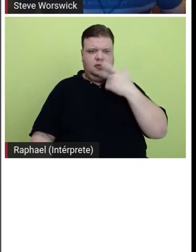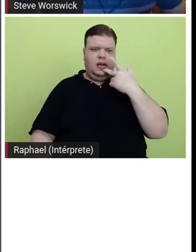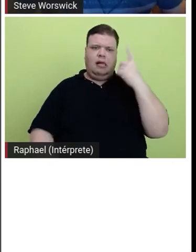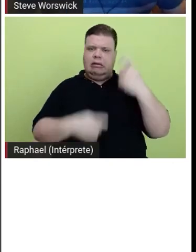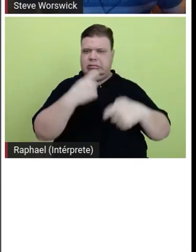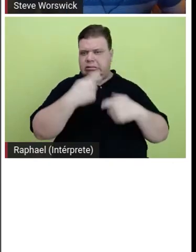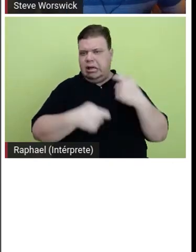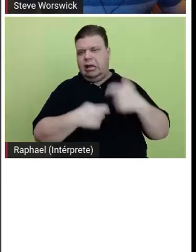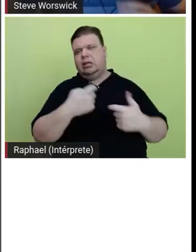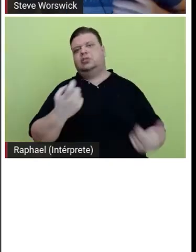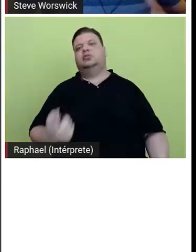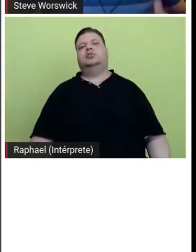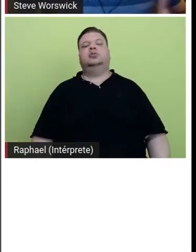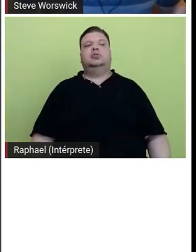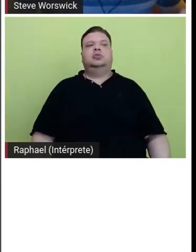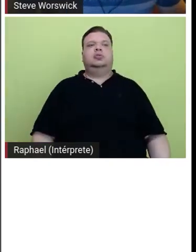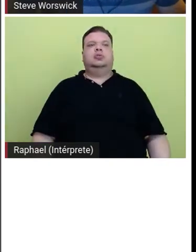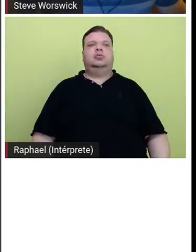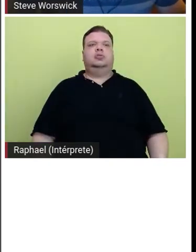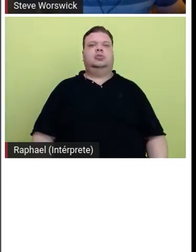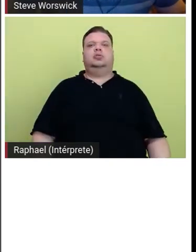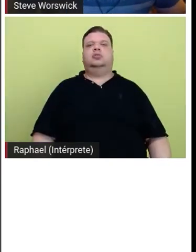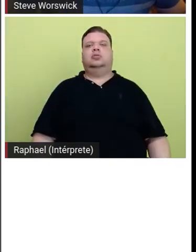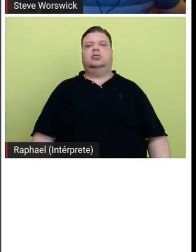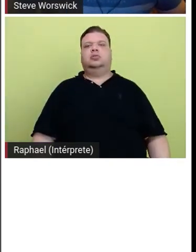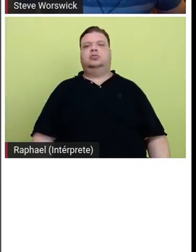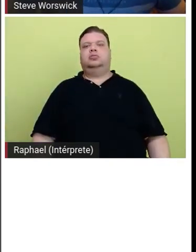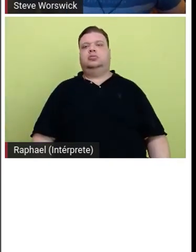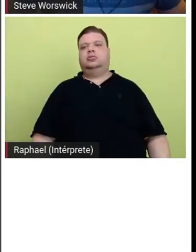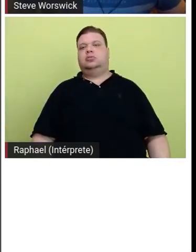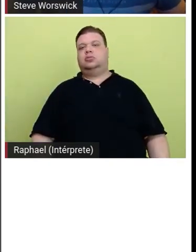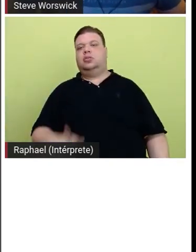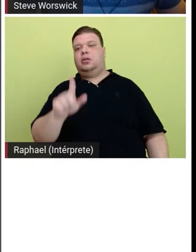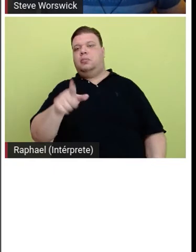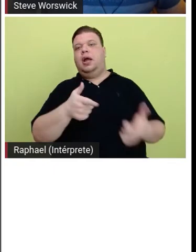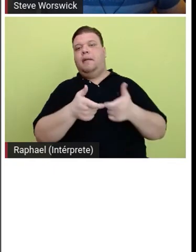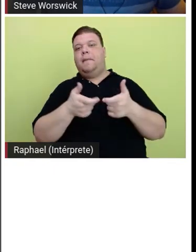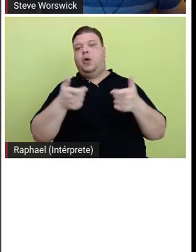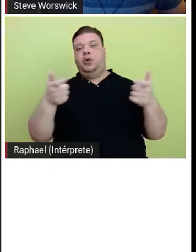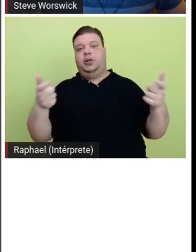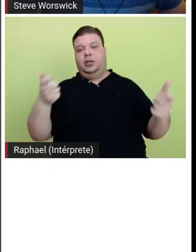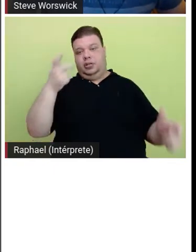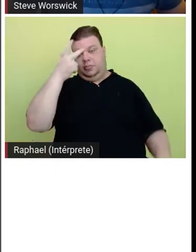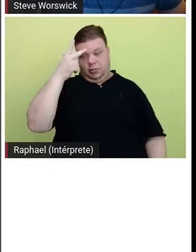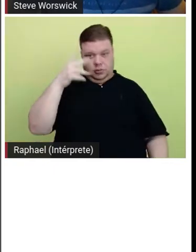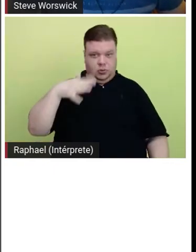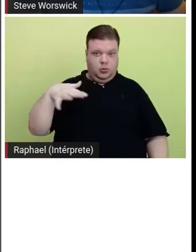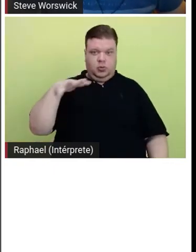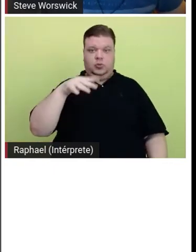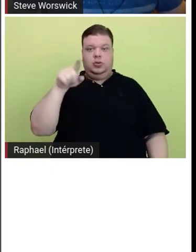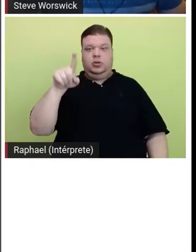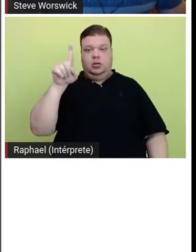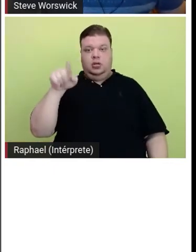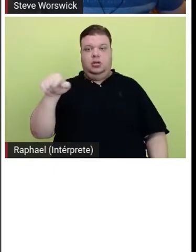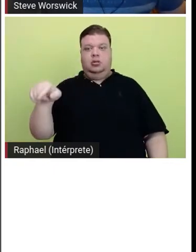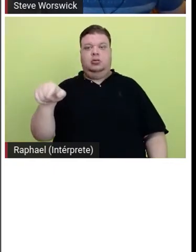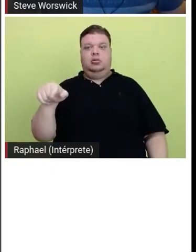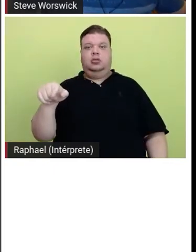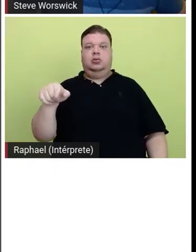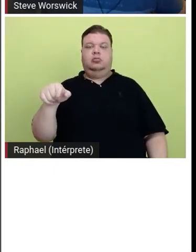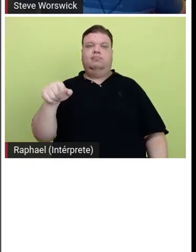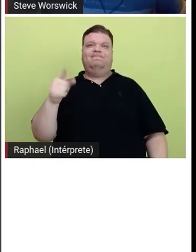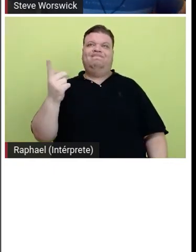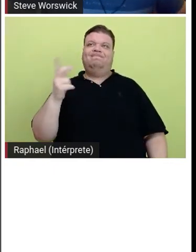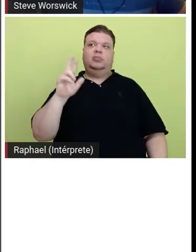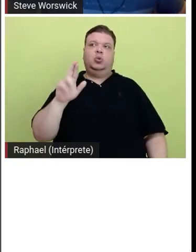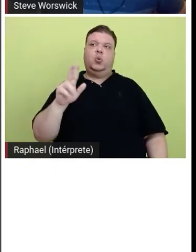illusion of that. And that's the kind of people I write Kooky for. But around a fifth of them like